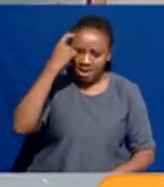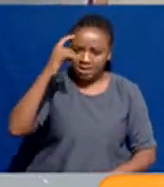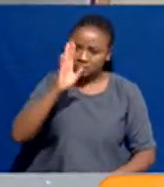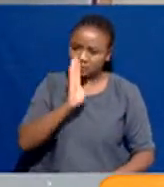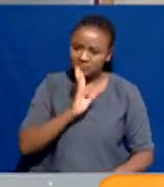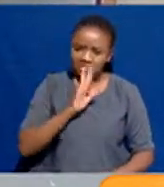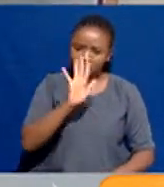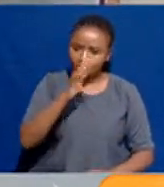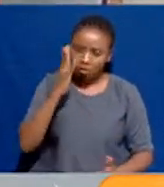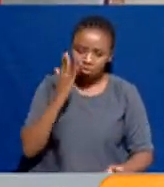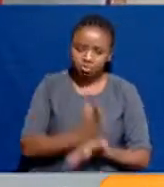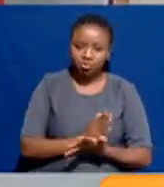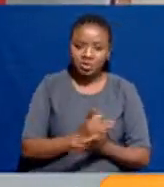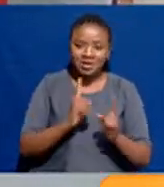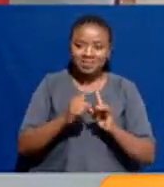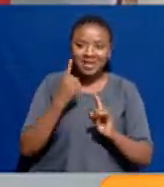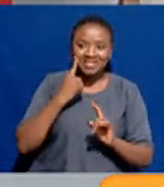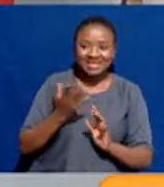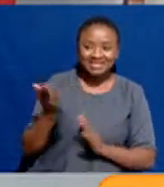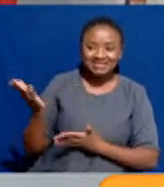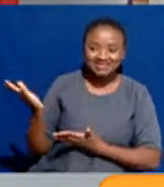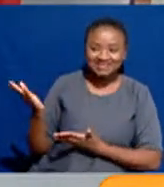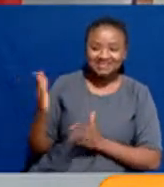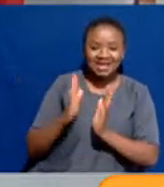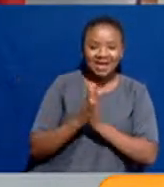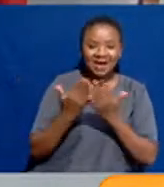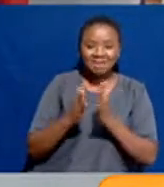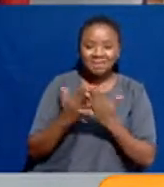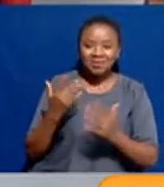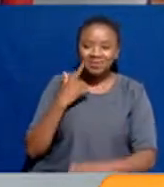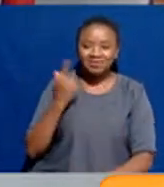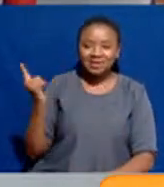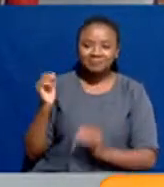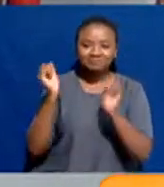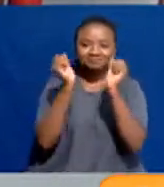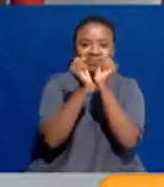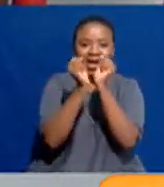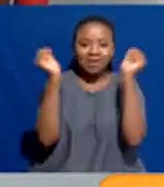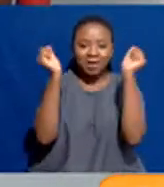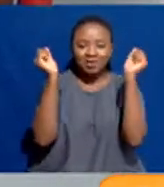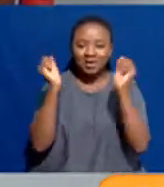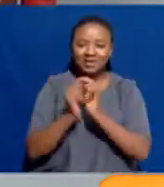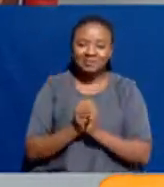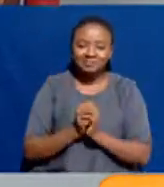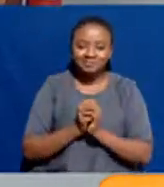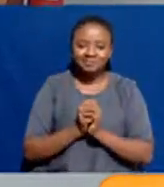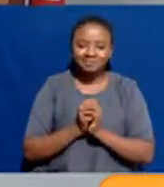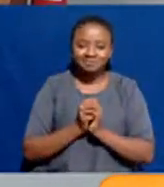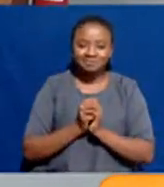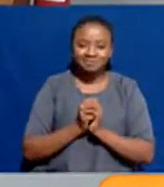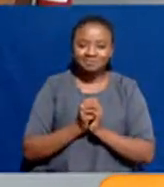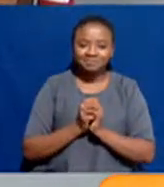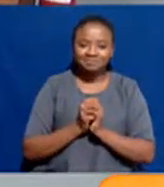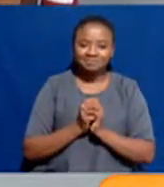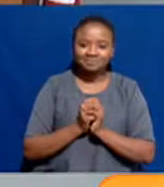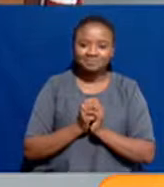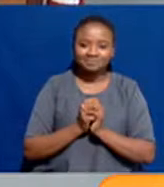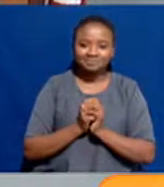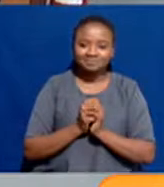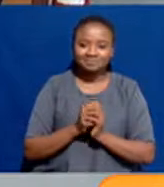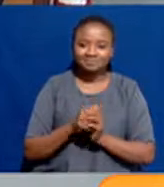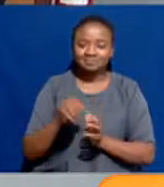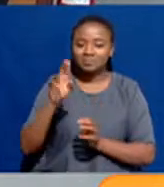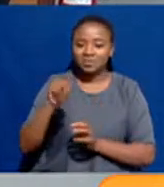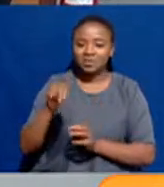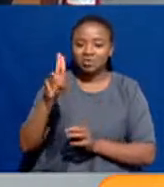very important. Yep. Before I forget, Boniface's book is right here. Unbounded. Unbounded. And it's available in most bookstores. Nuria Bookstore. Nuria.